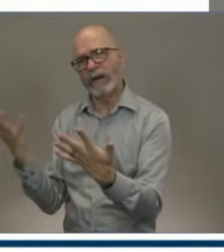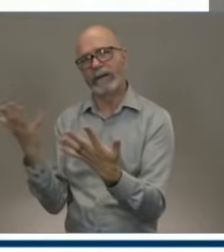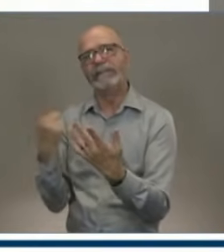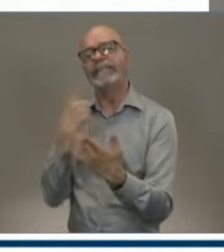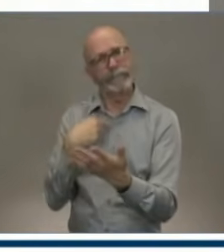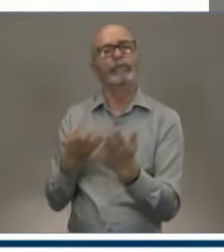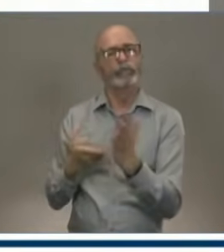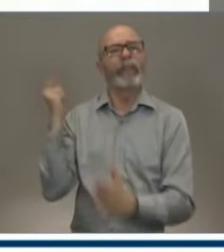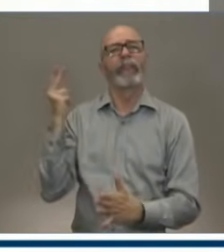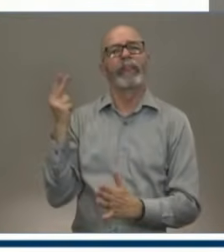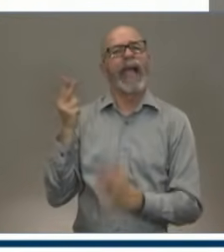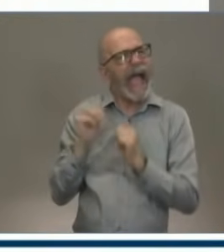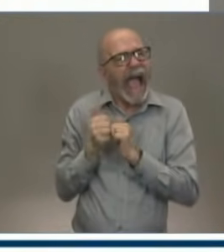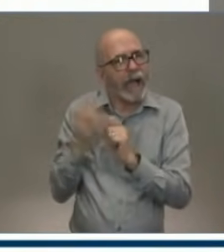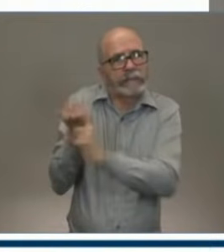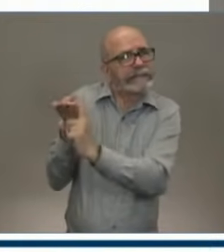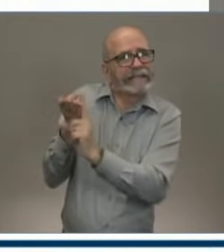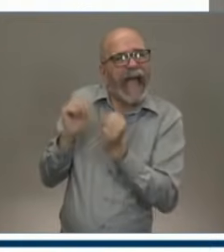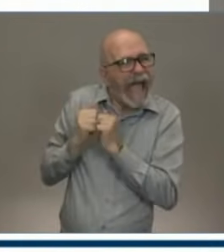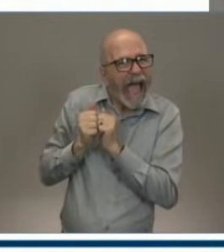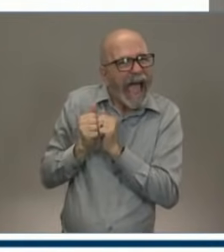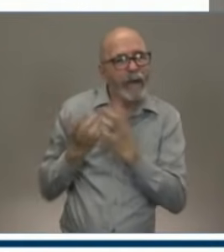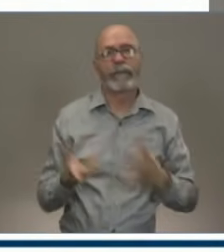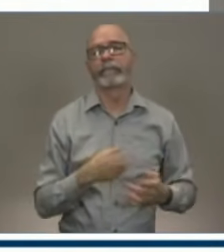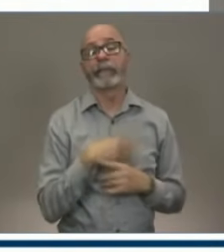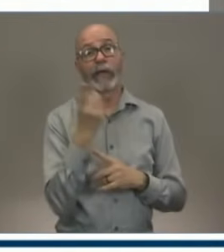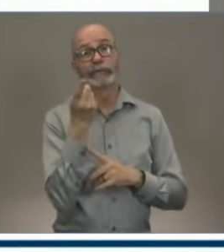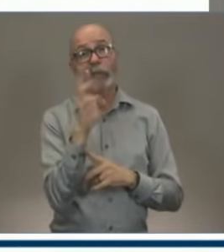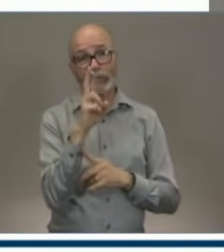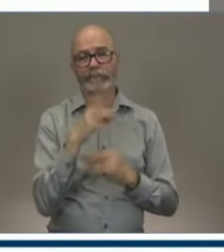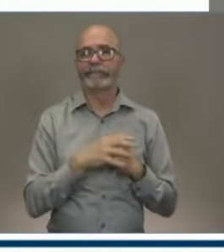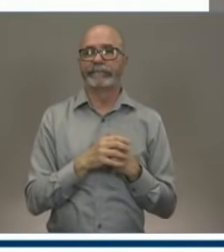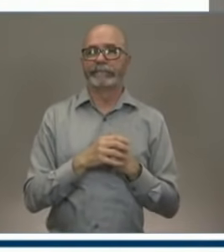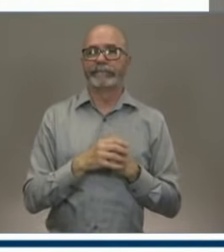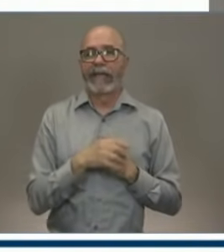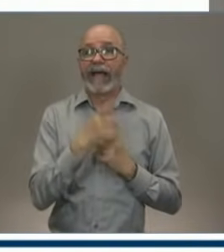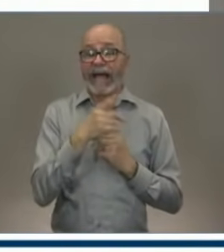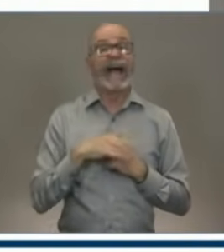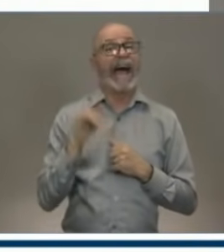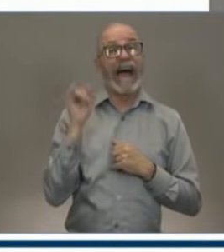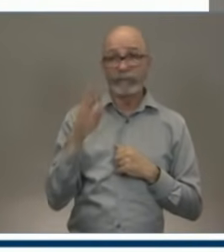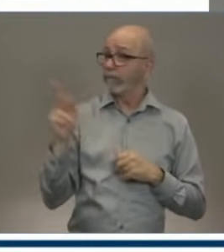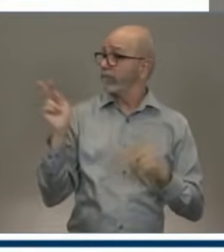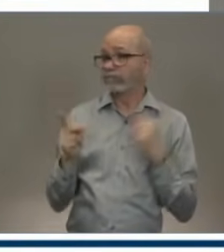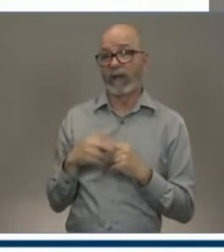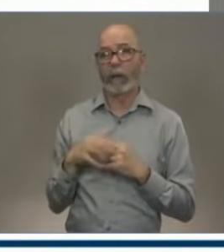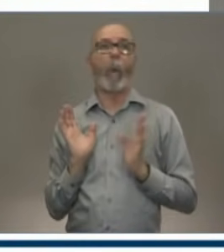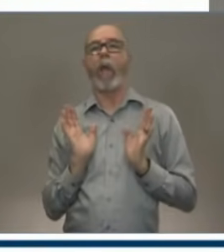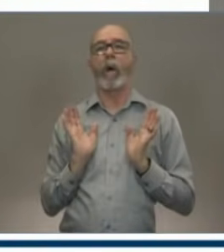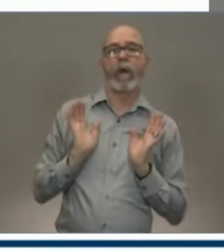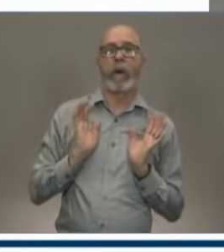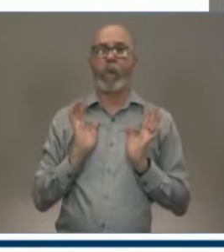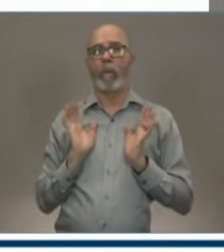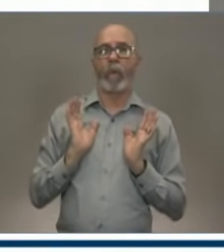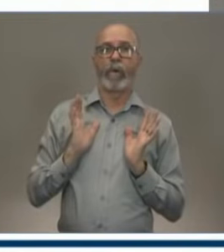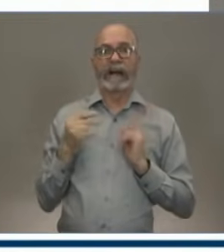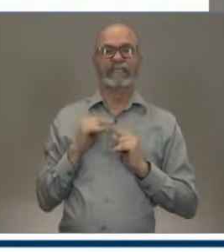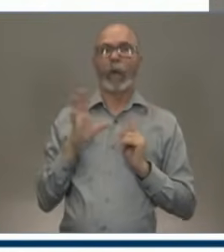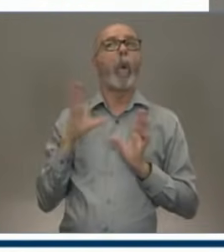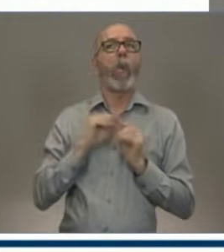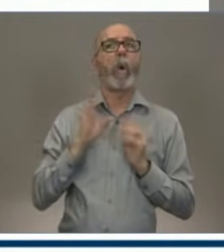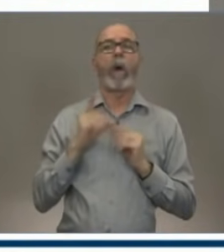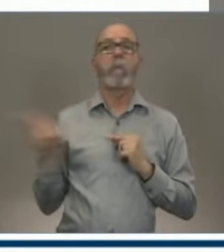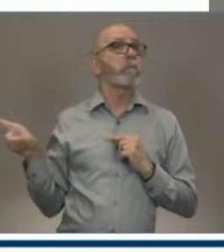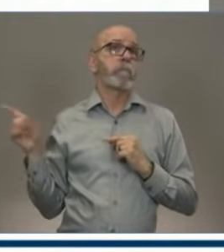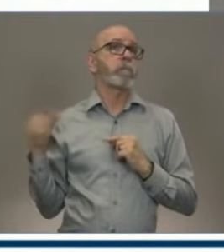because if people aren't disclosing everybody they've been in contact with, it means that we can't take steps to identify